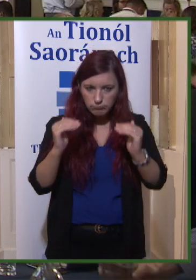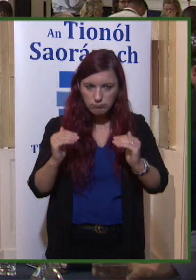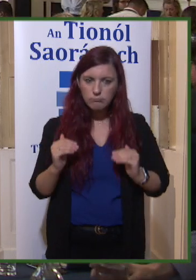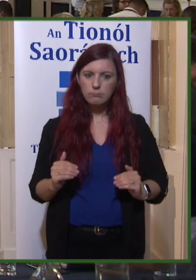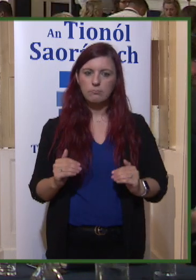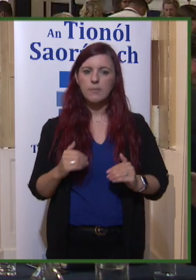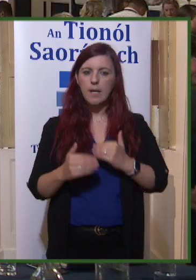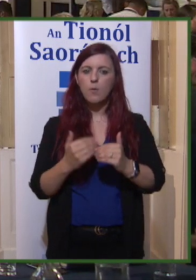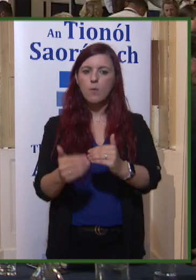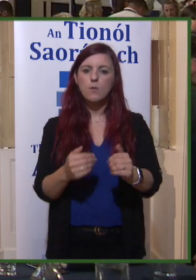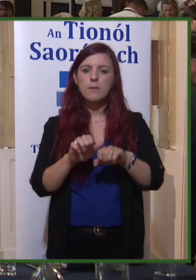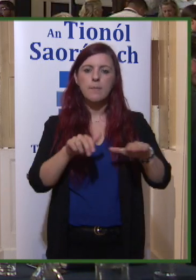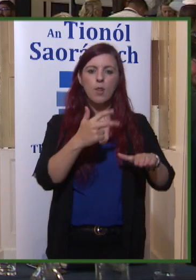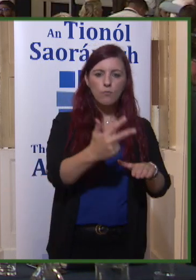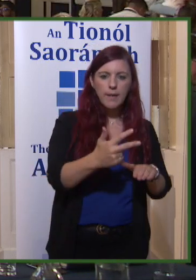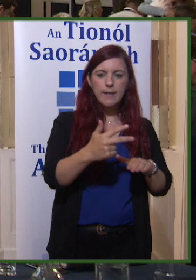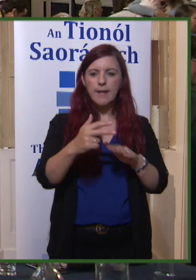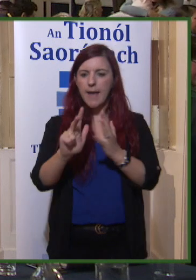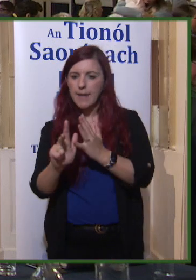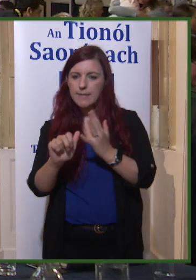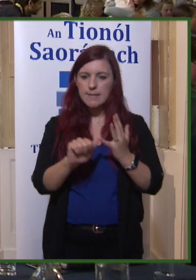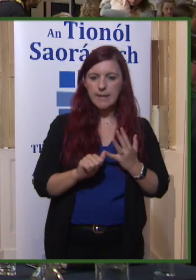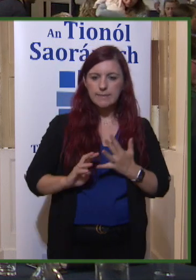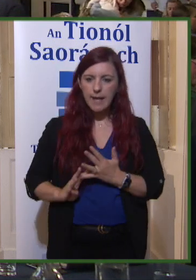3, then 8, then 6, then 9.